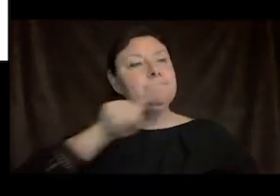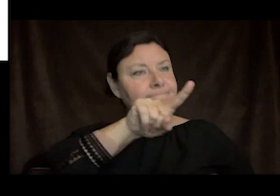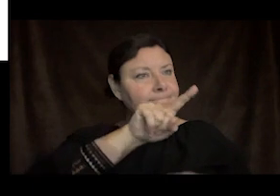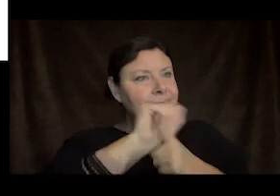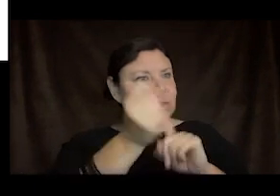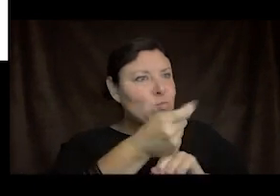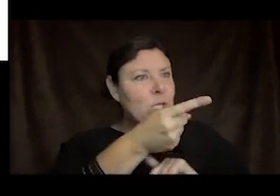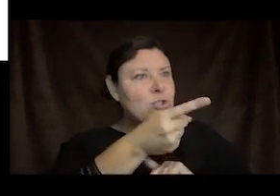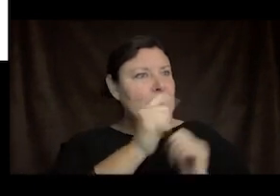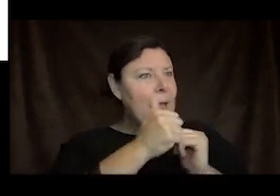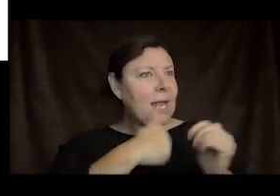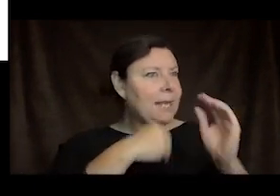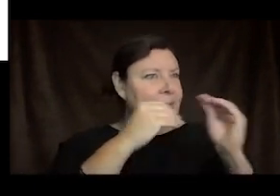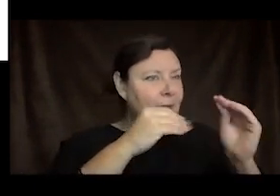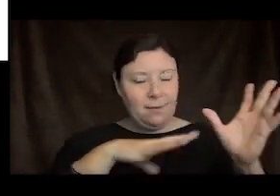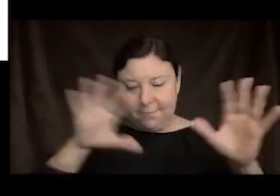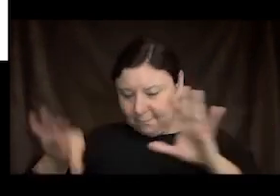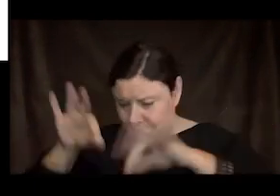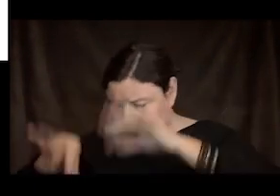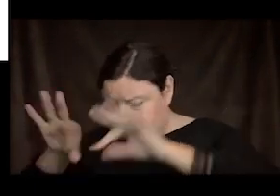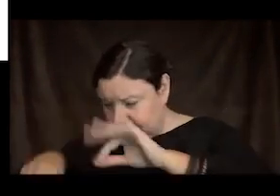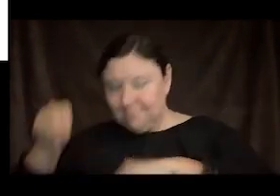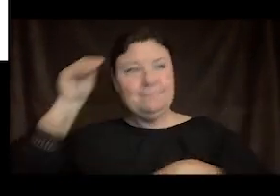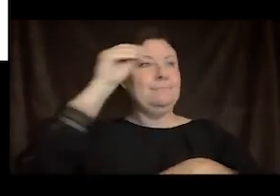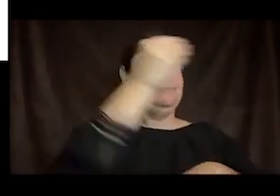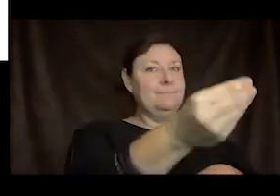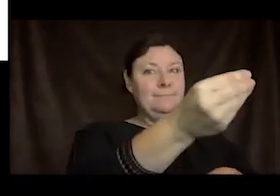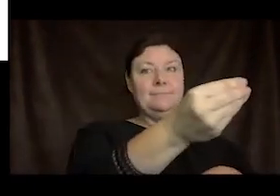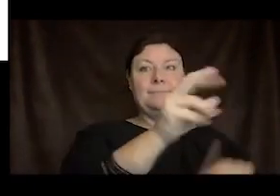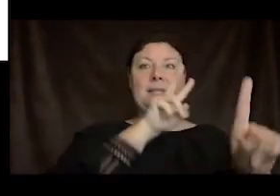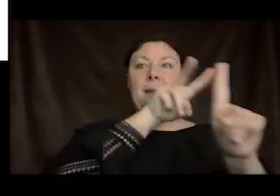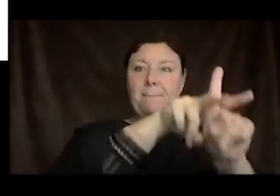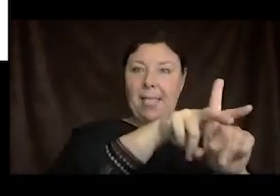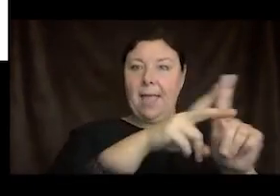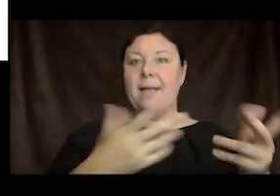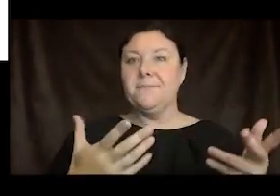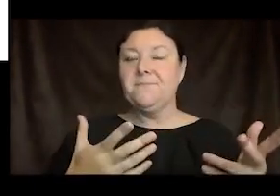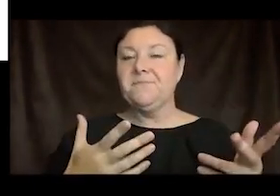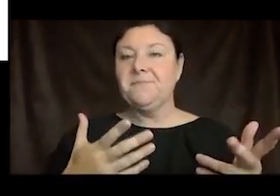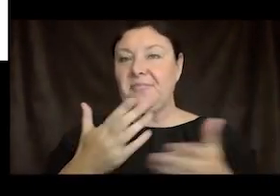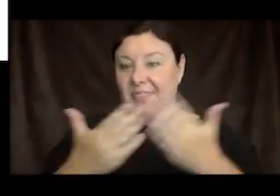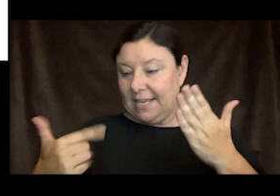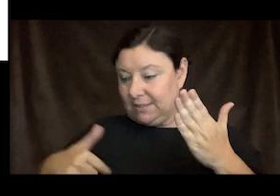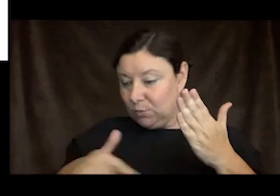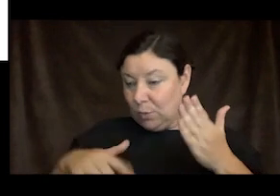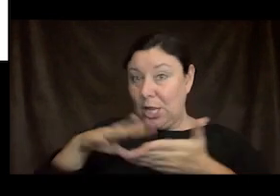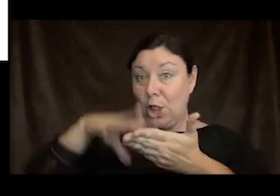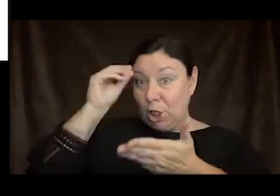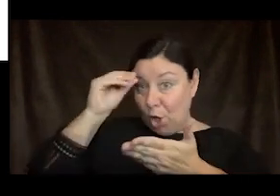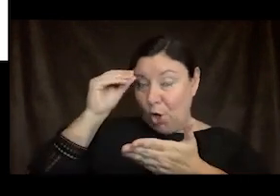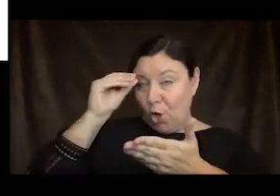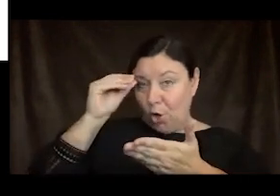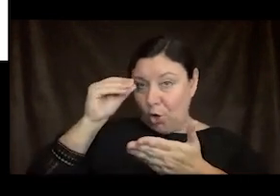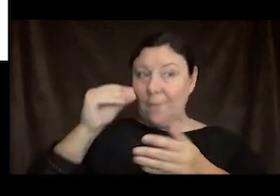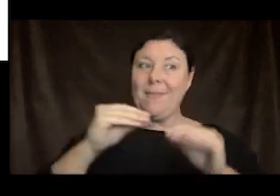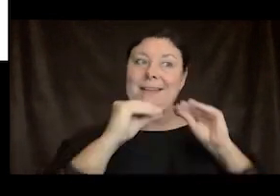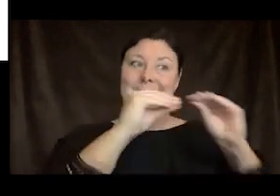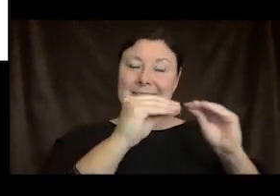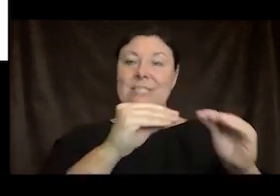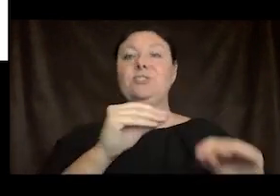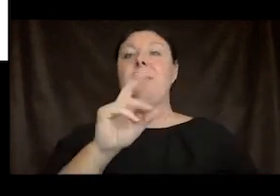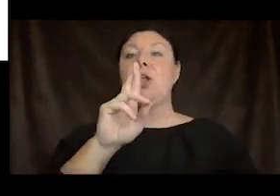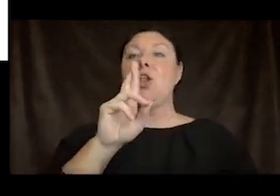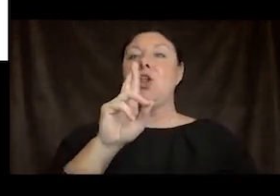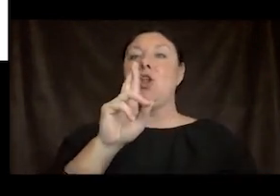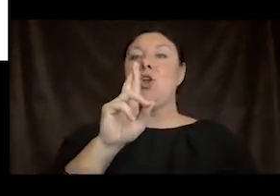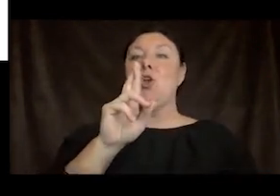of that the things that will support our teaching about race and racism, which, as I said, can be